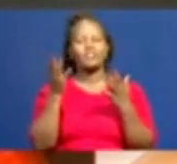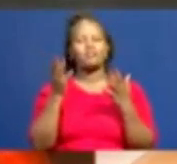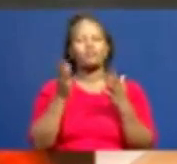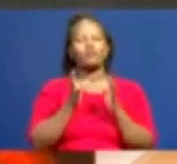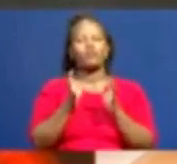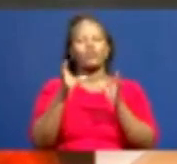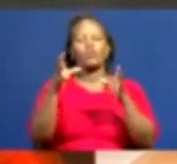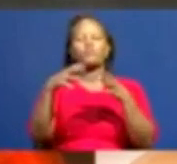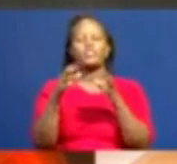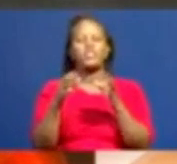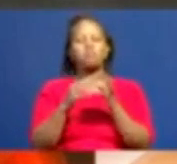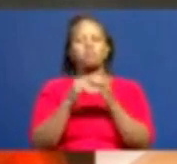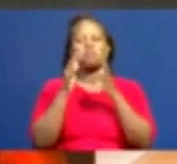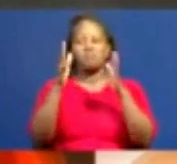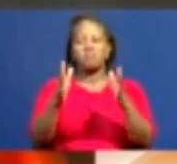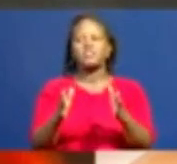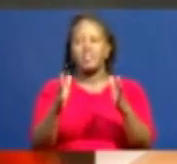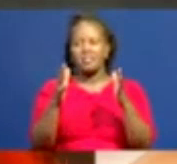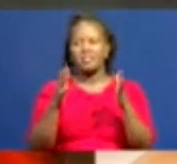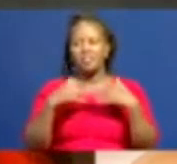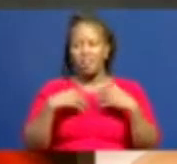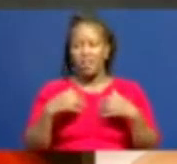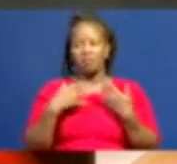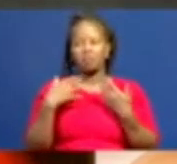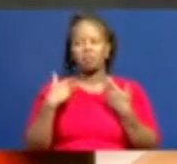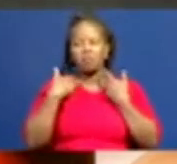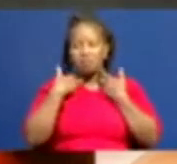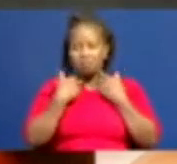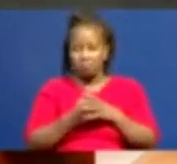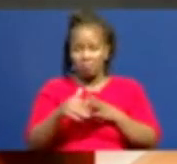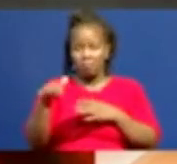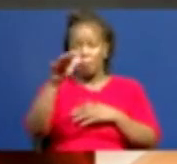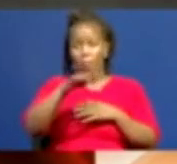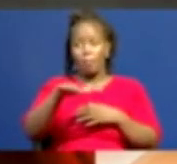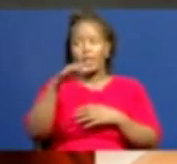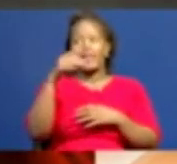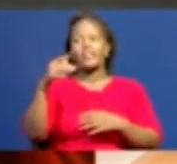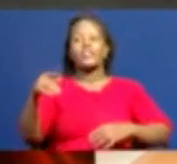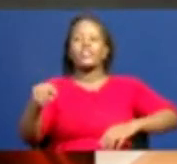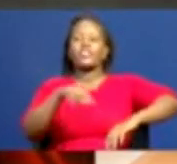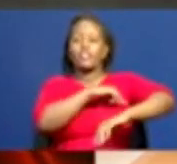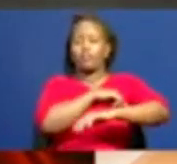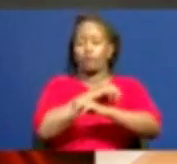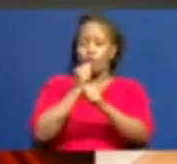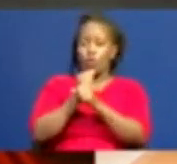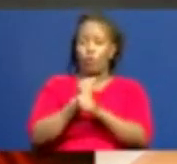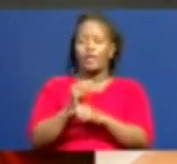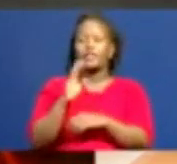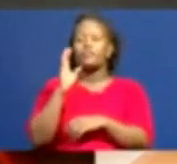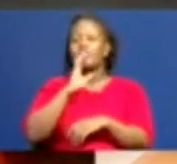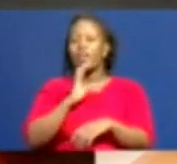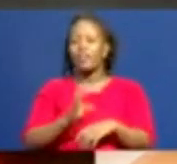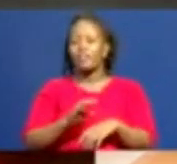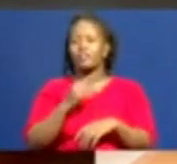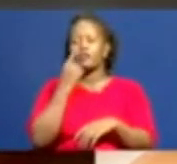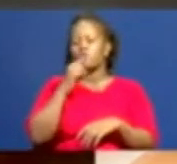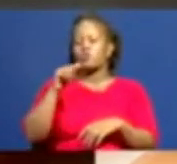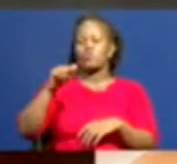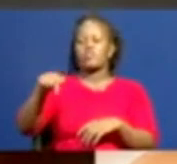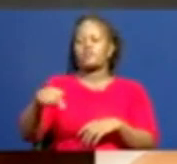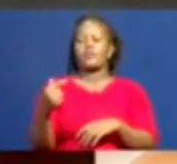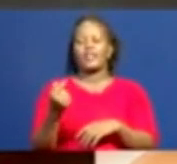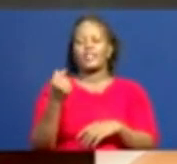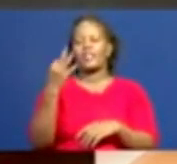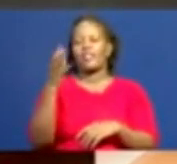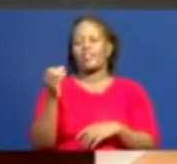community leaders. The irate residents say the area chief is in cahoots with area elders who demand between 30